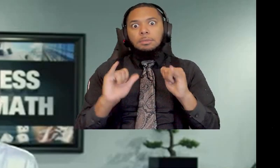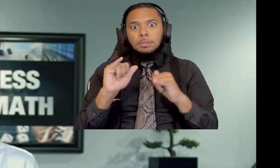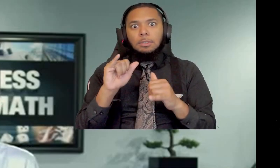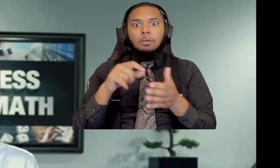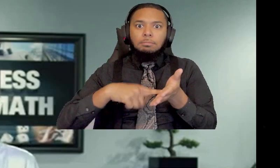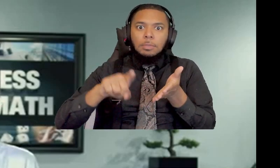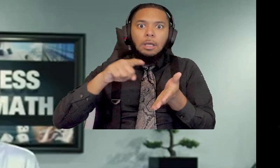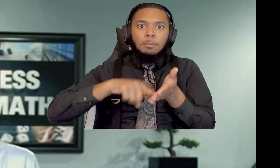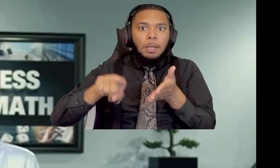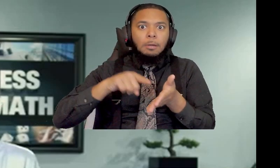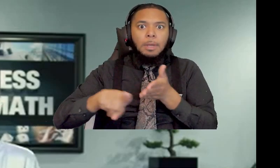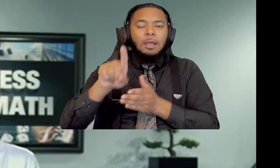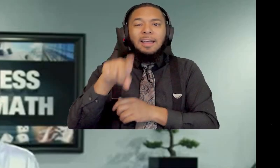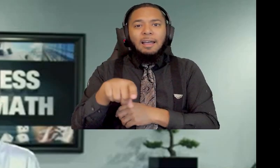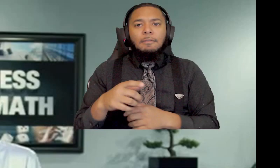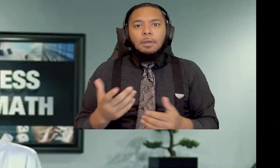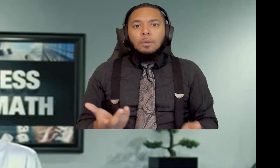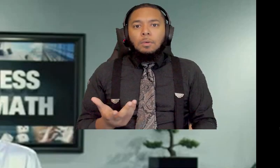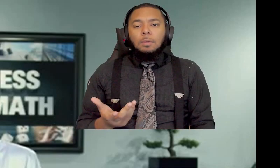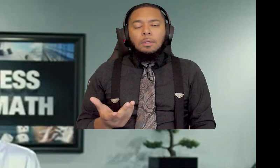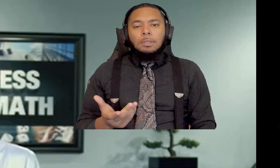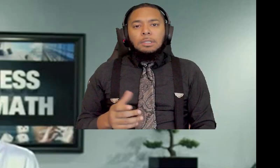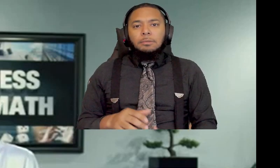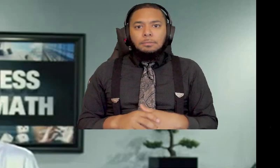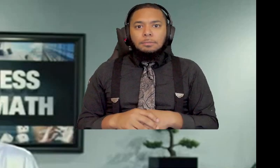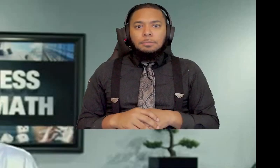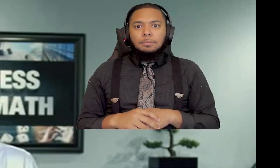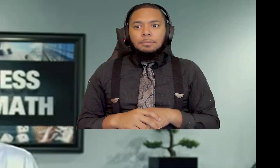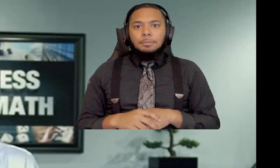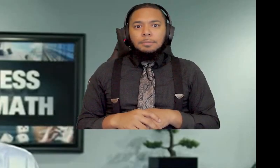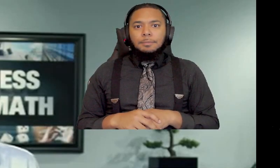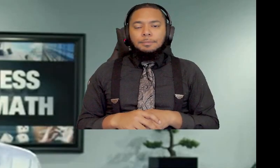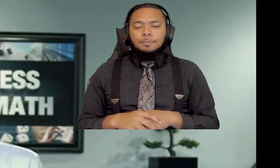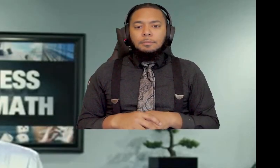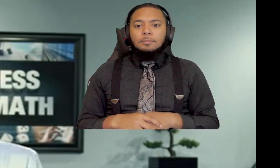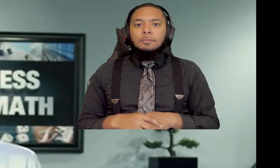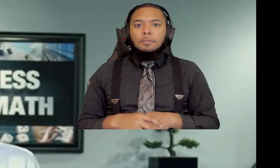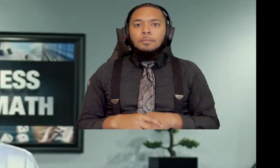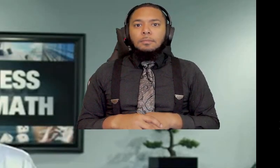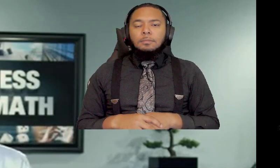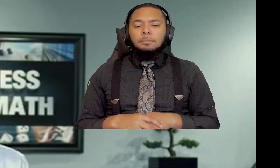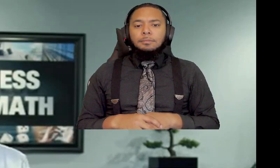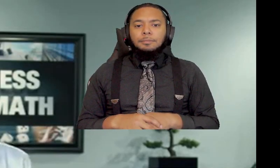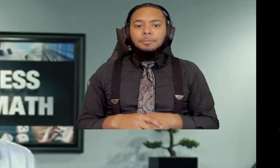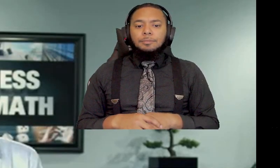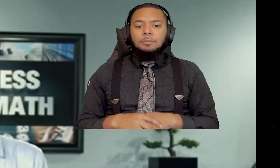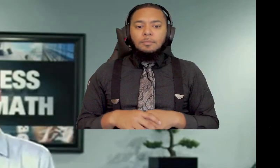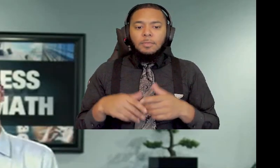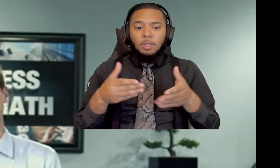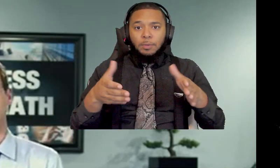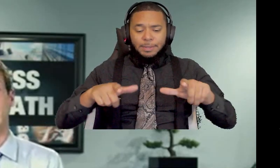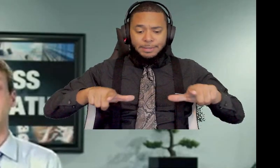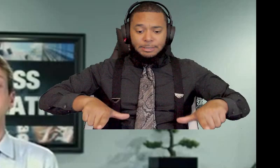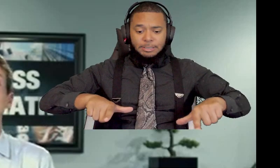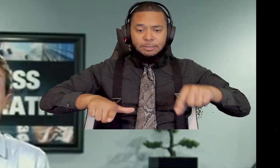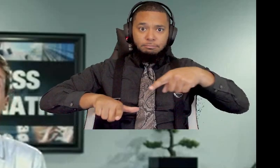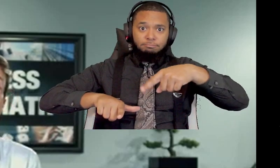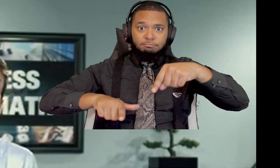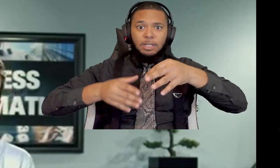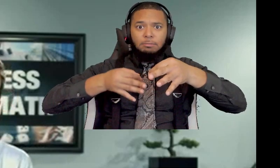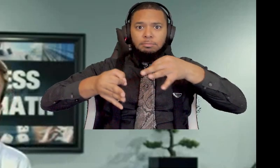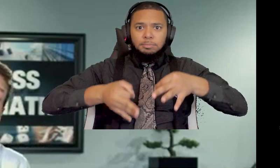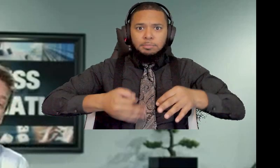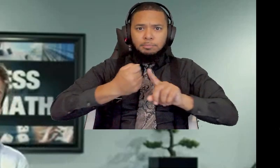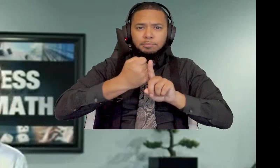to pay something to the health insurance providers so what I have down here is a table and we can